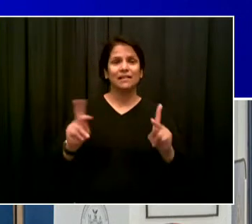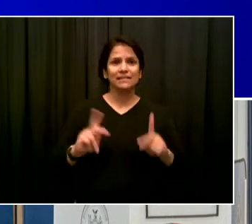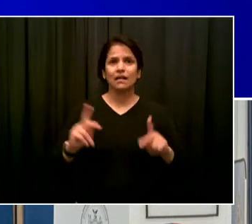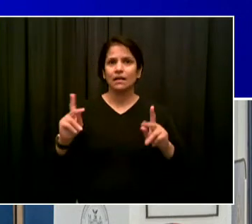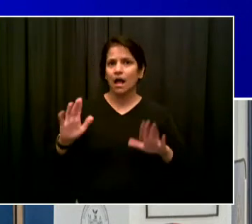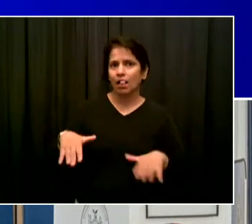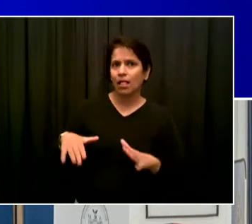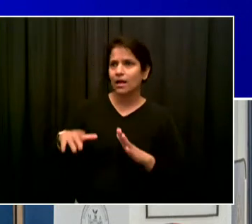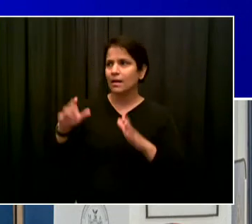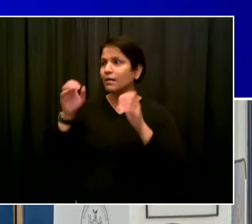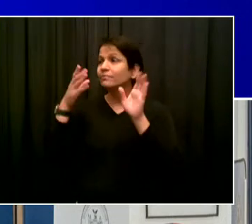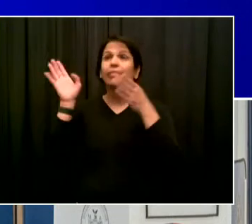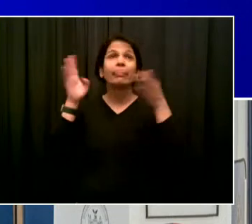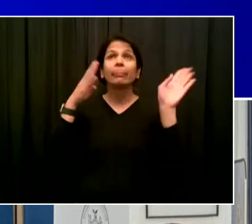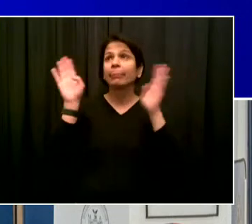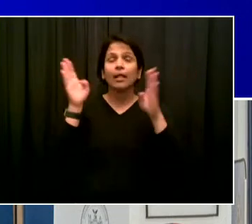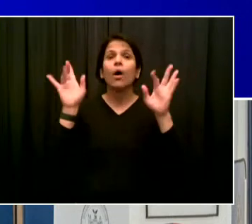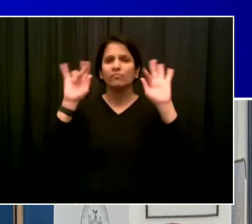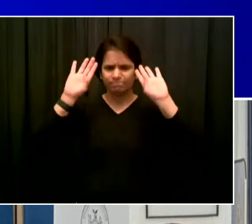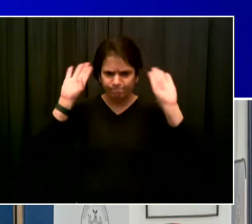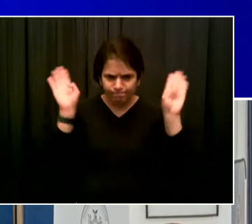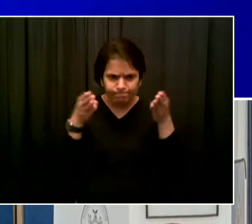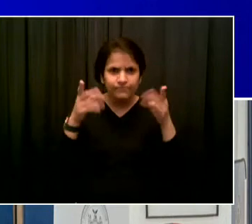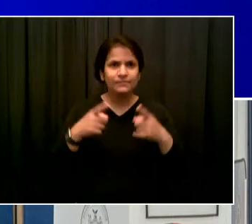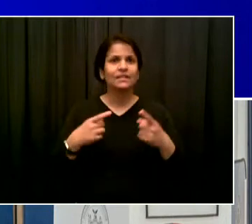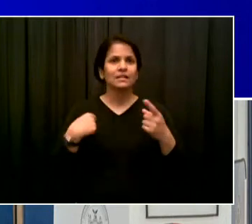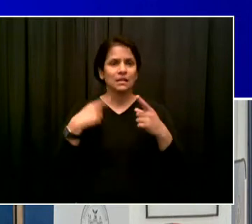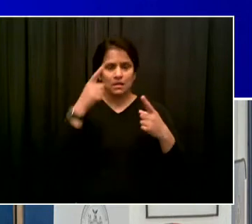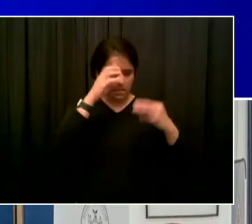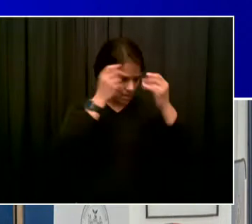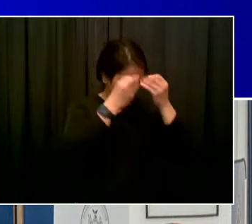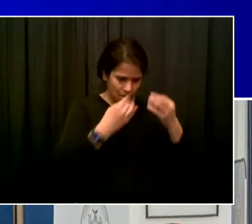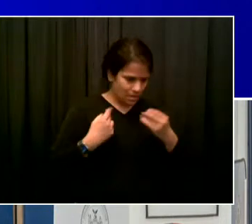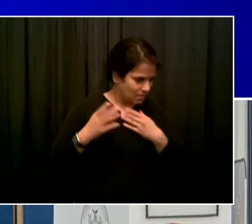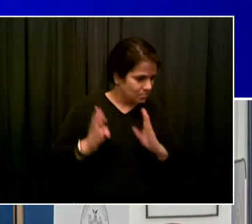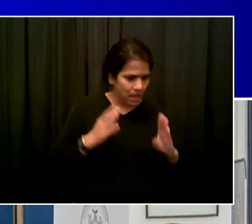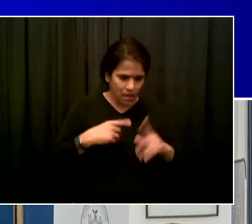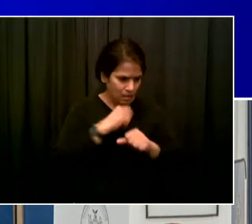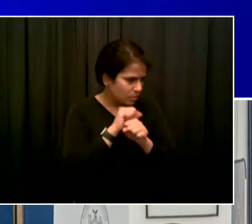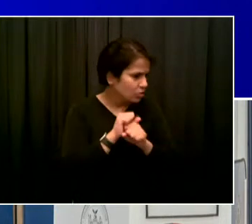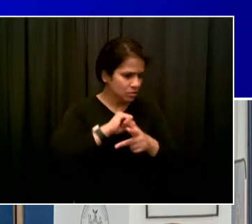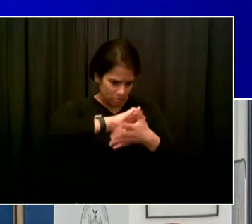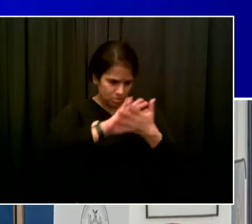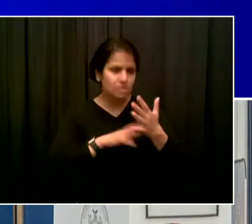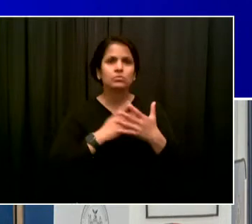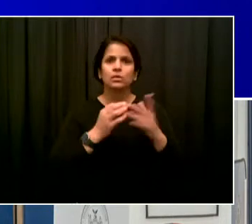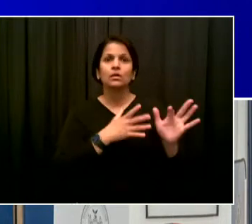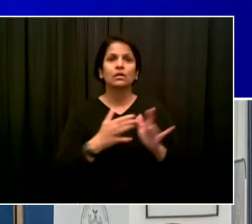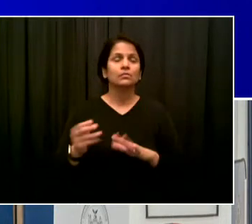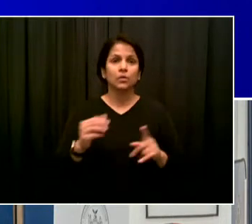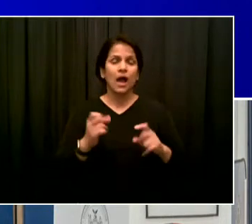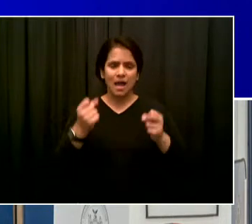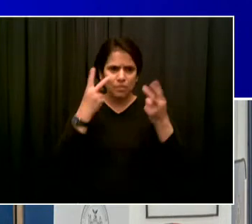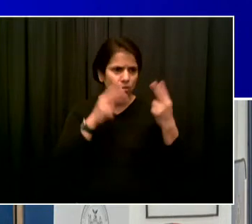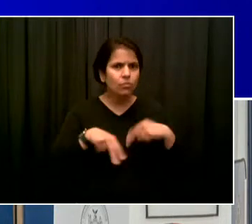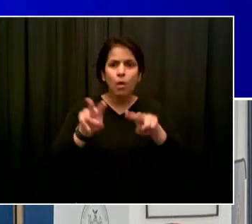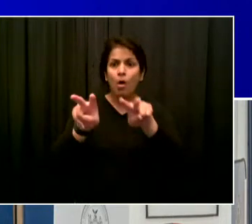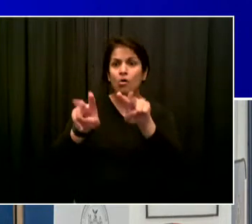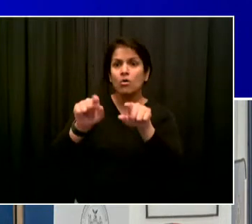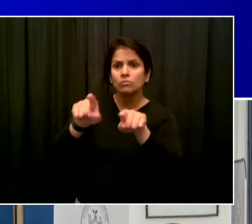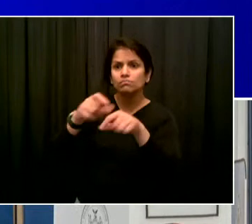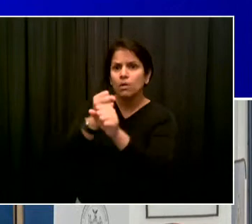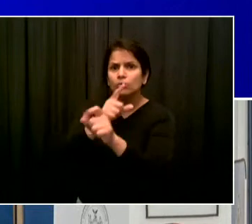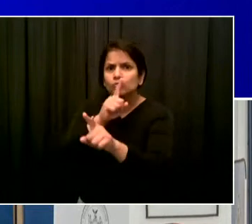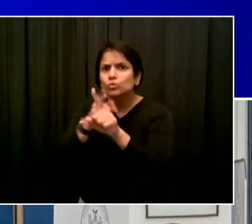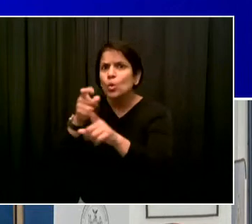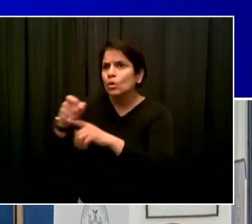to overcome that challenge. We need to help New Yorkers get used to ranked choice voting. We need to do something to break